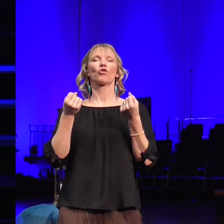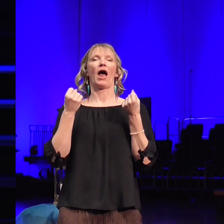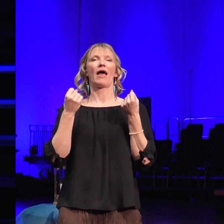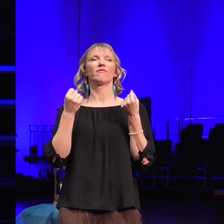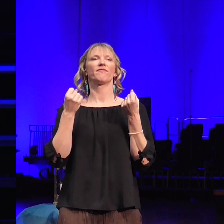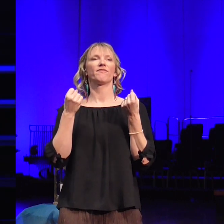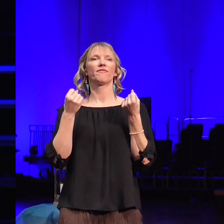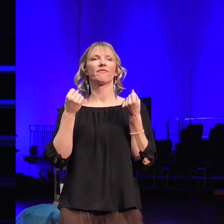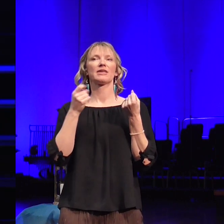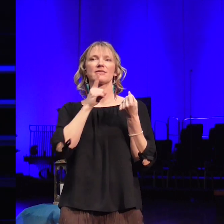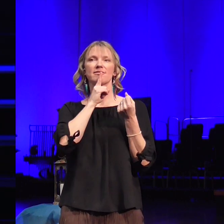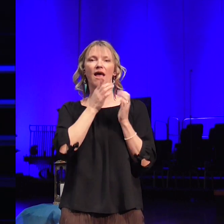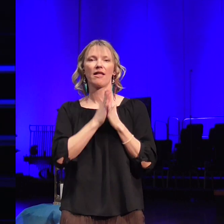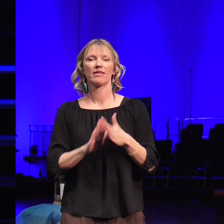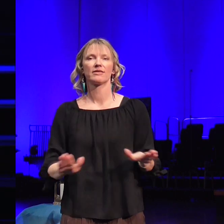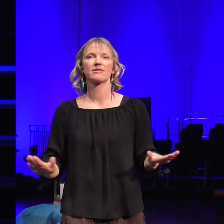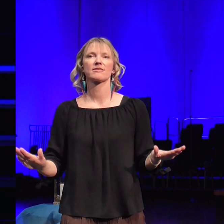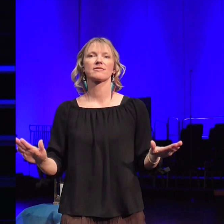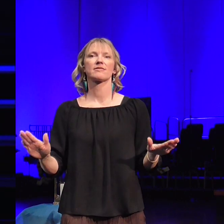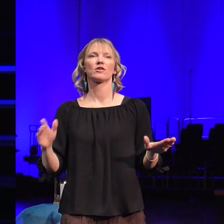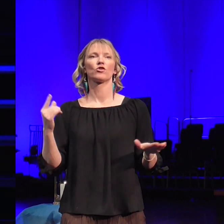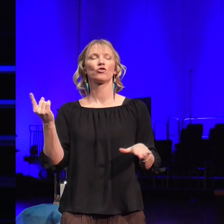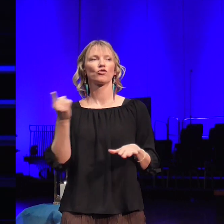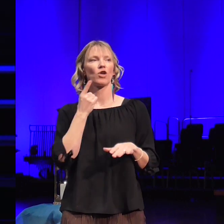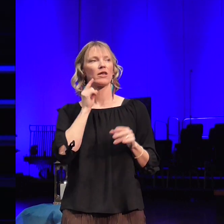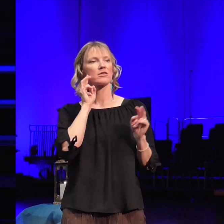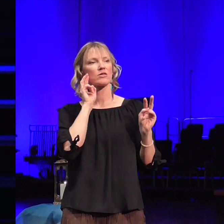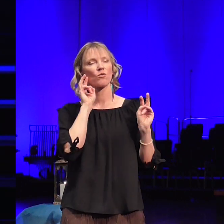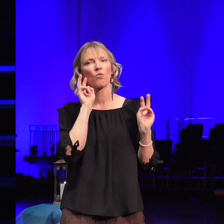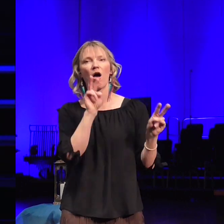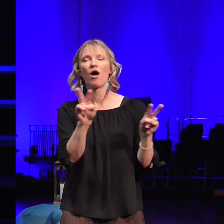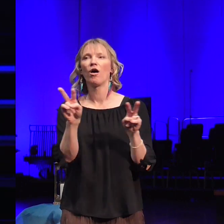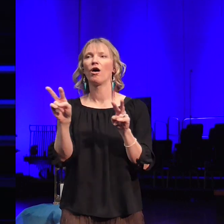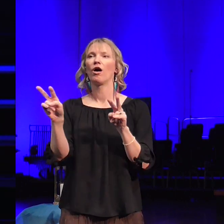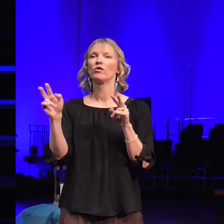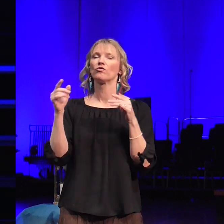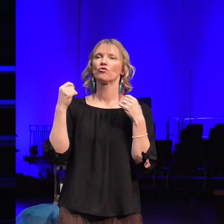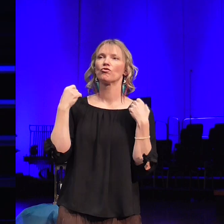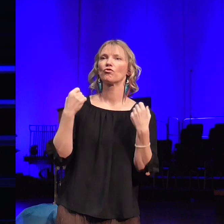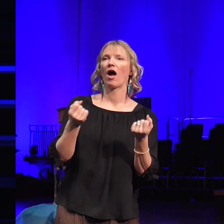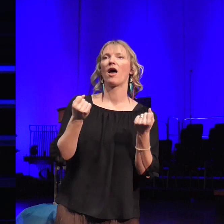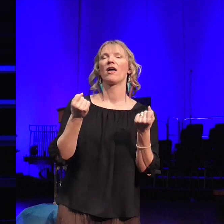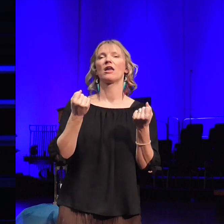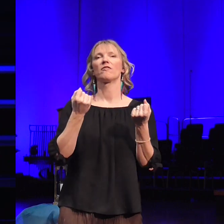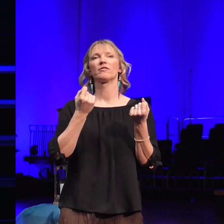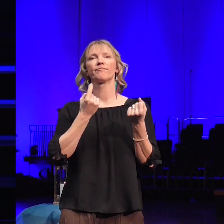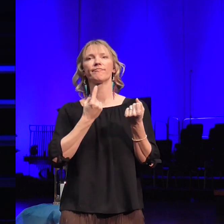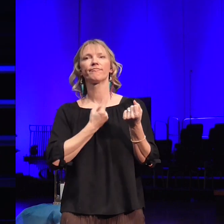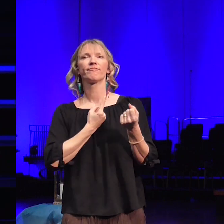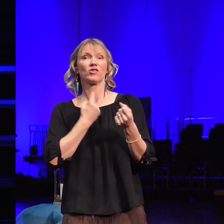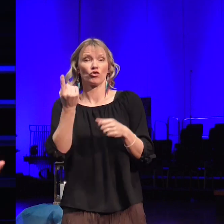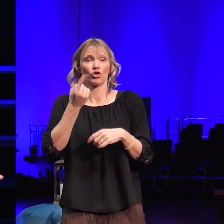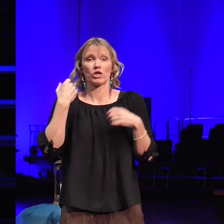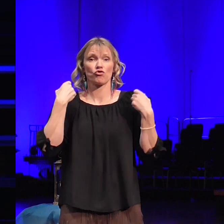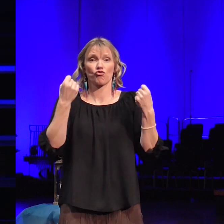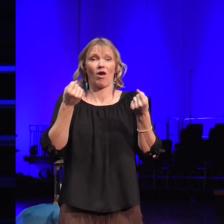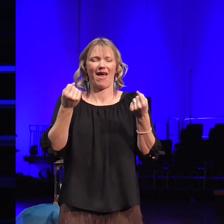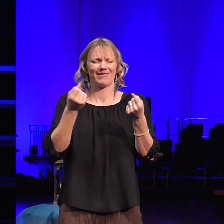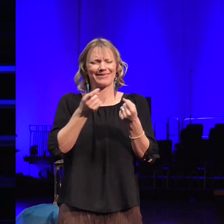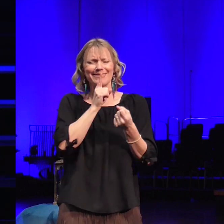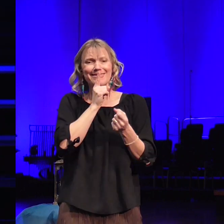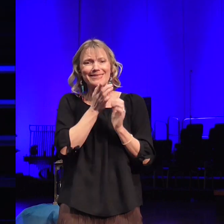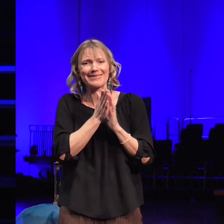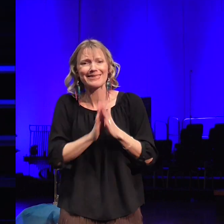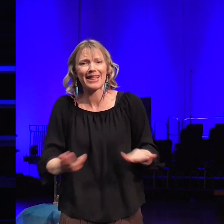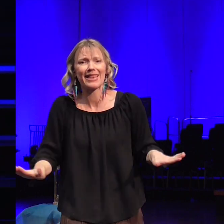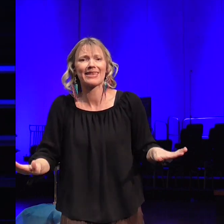silence. Let's just be present to driving and watching the road and just being with ourselves and just drive. Stillness,